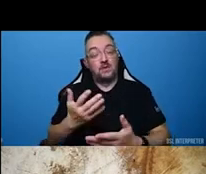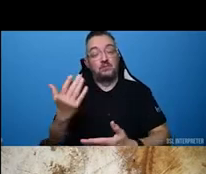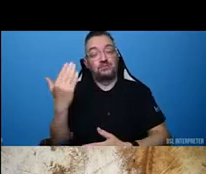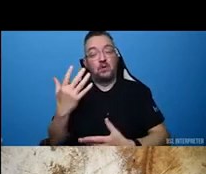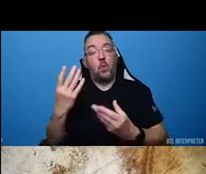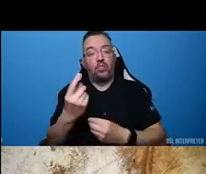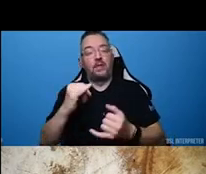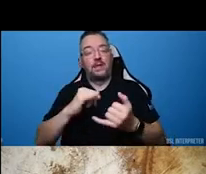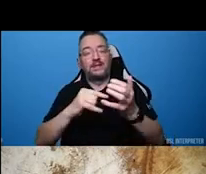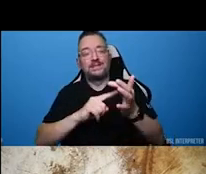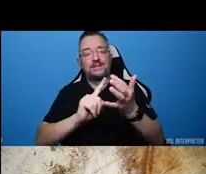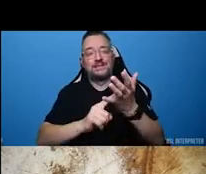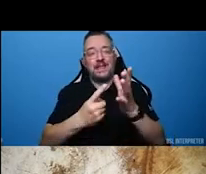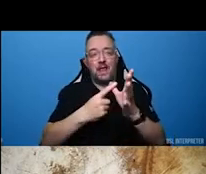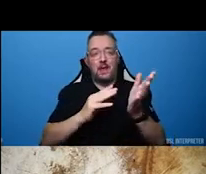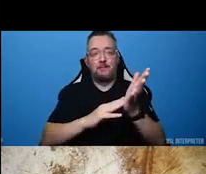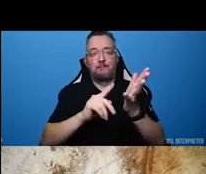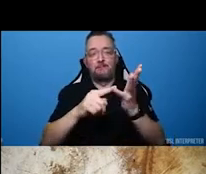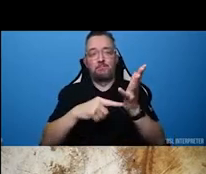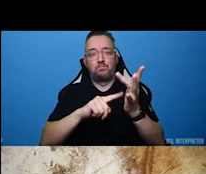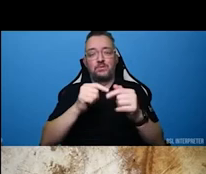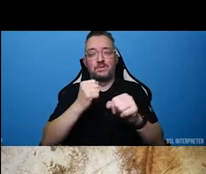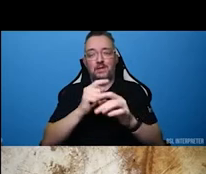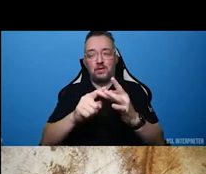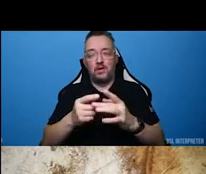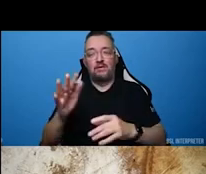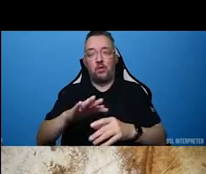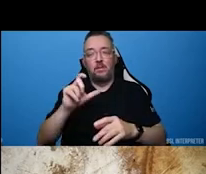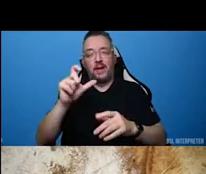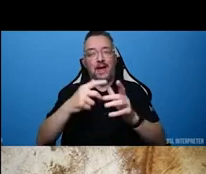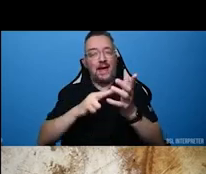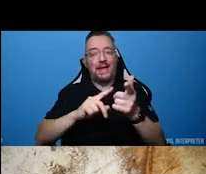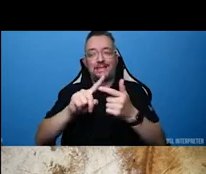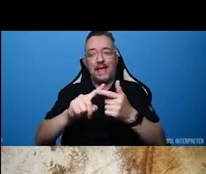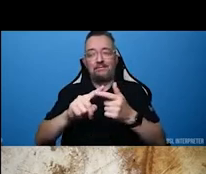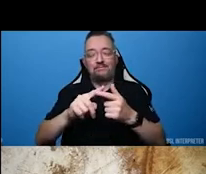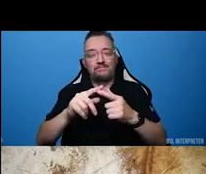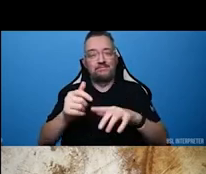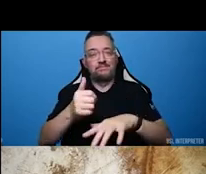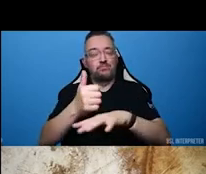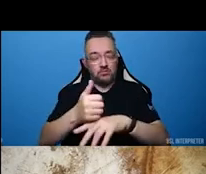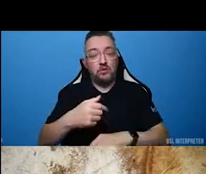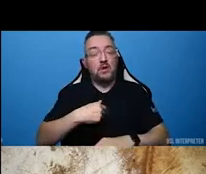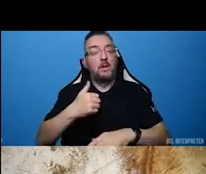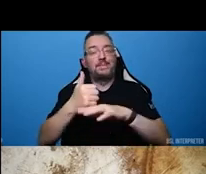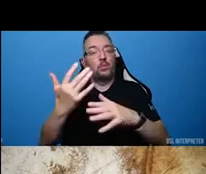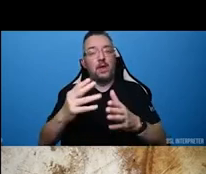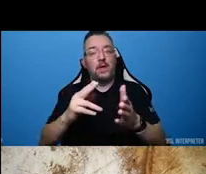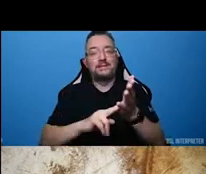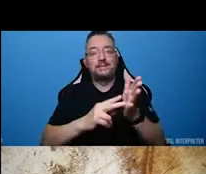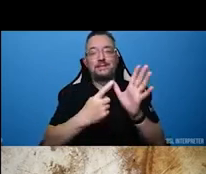-founder, co-director of Cave Bureau. So we are a Nairobi-based Bureau of Architects and Researchers